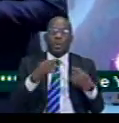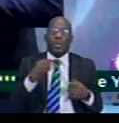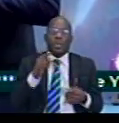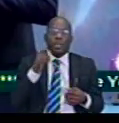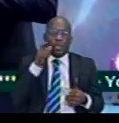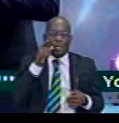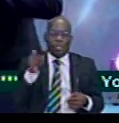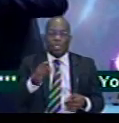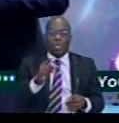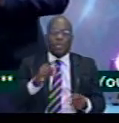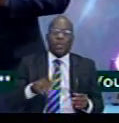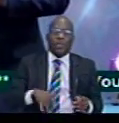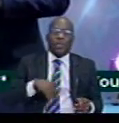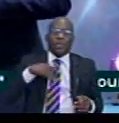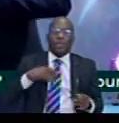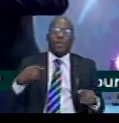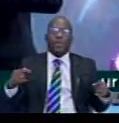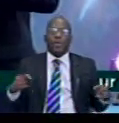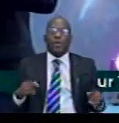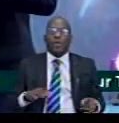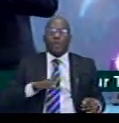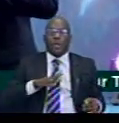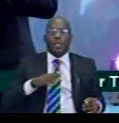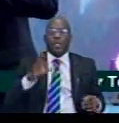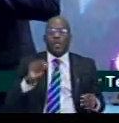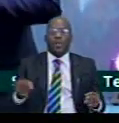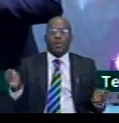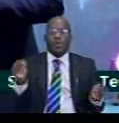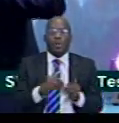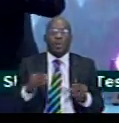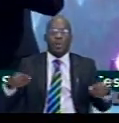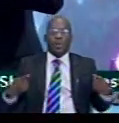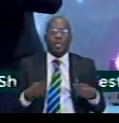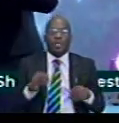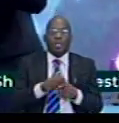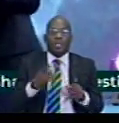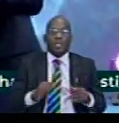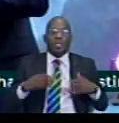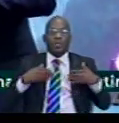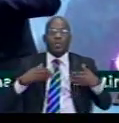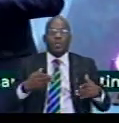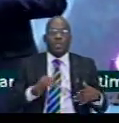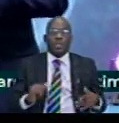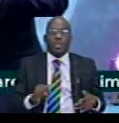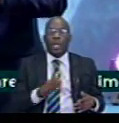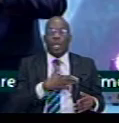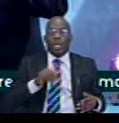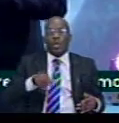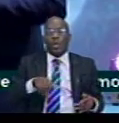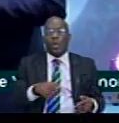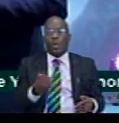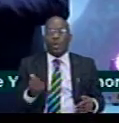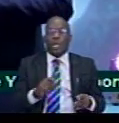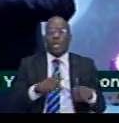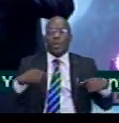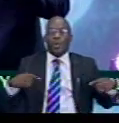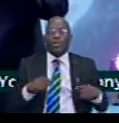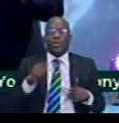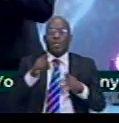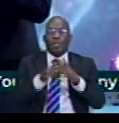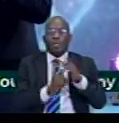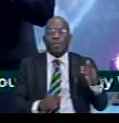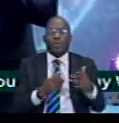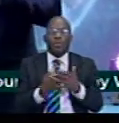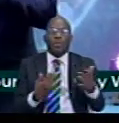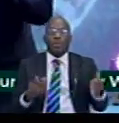stomach, no more respiratory difficulty, she can breathe very well. And the second testimony is that before coming here, she